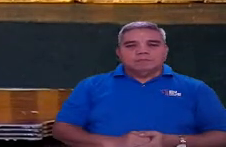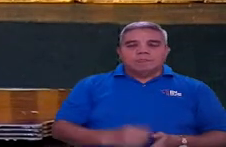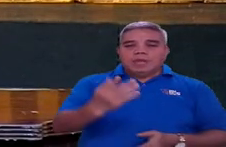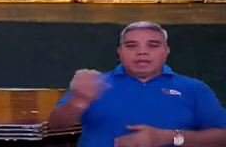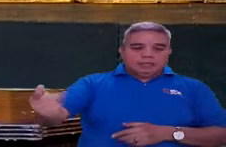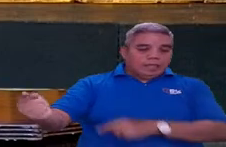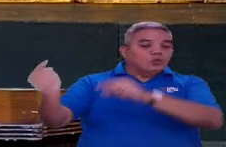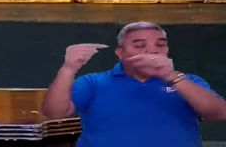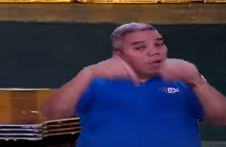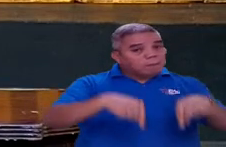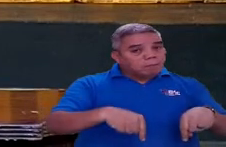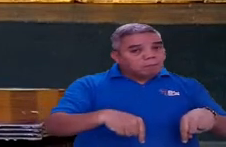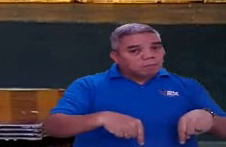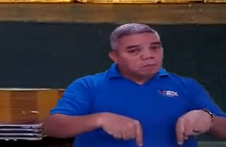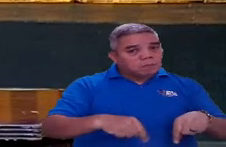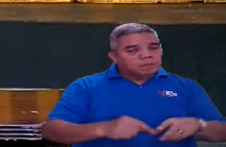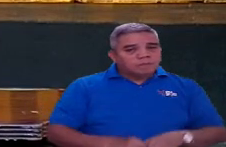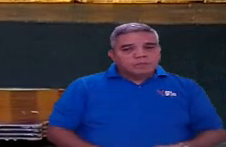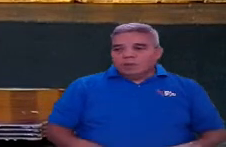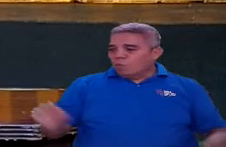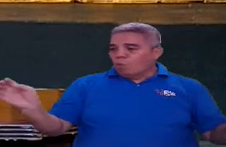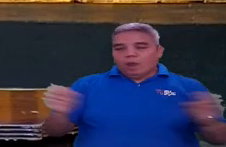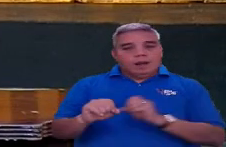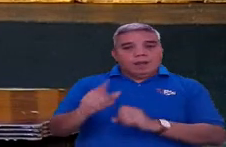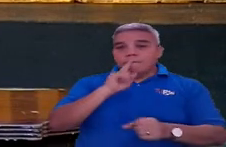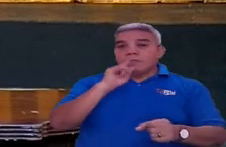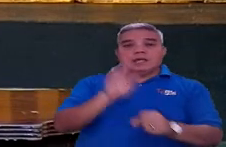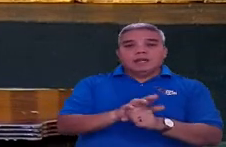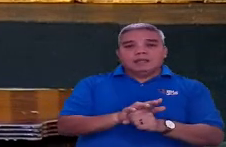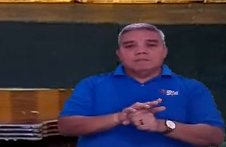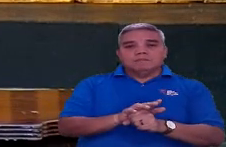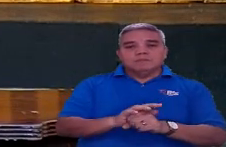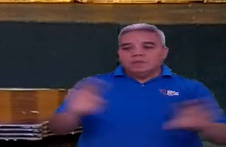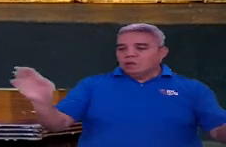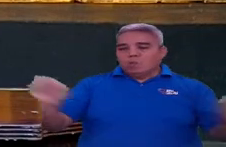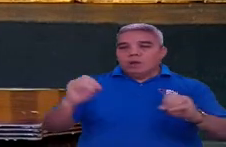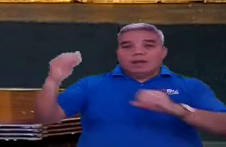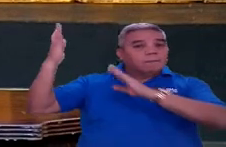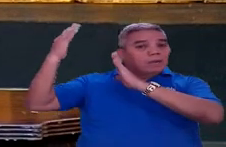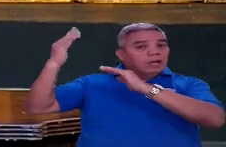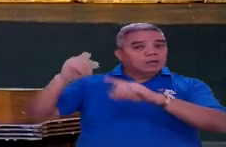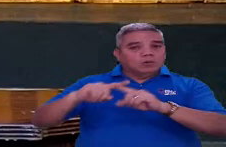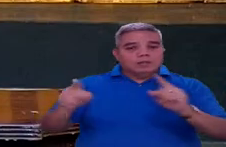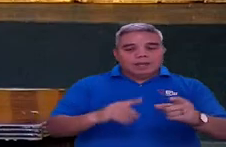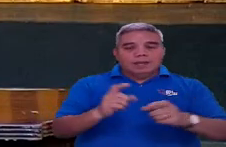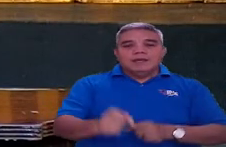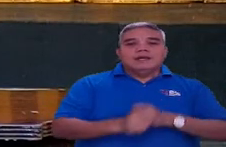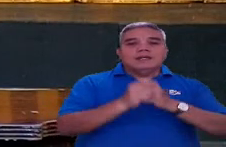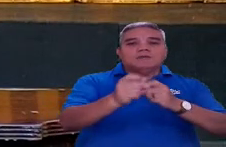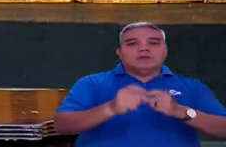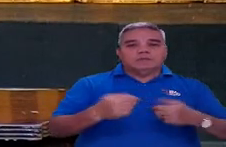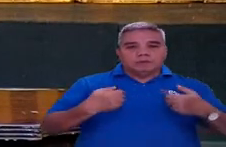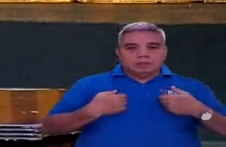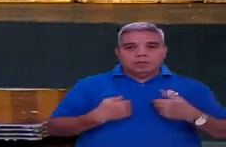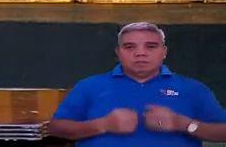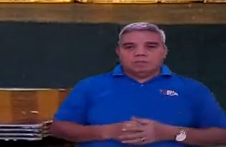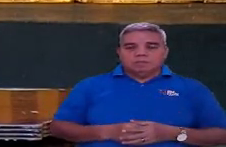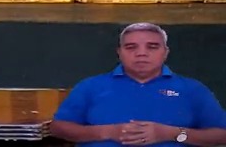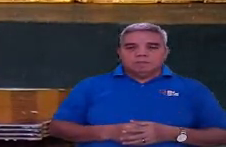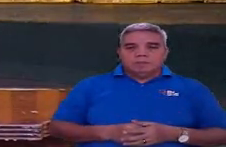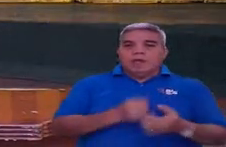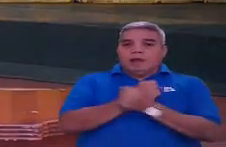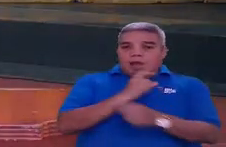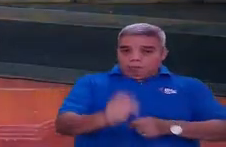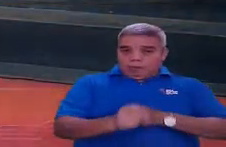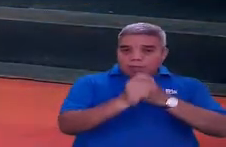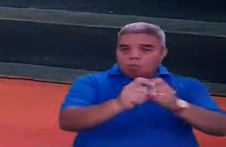Can you come? Walang pasalig, walang pangako na love gift. May love gift ba kami sa iyo,